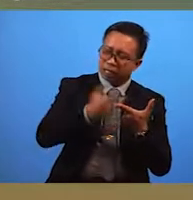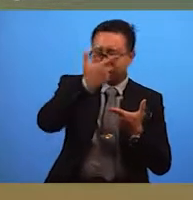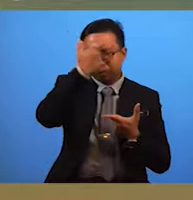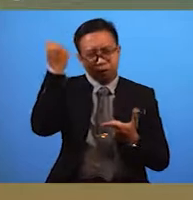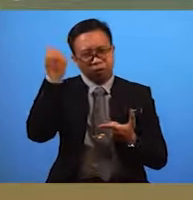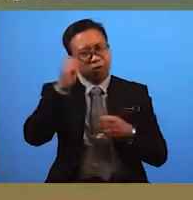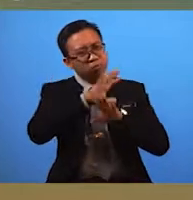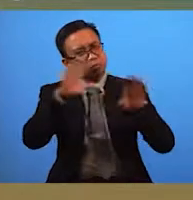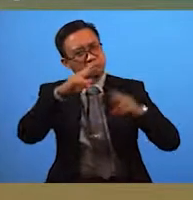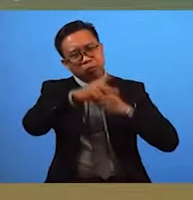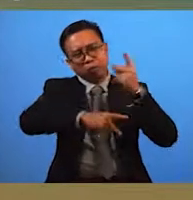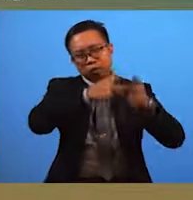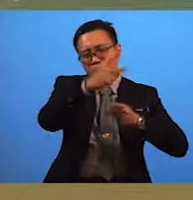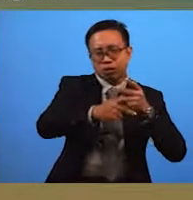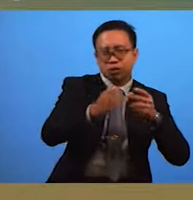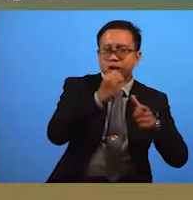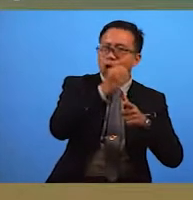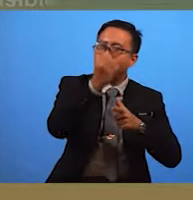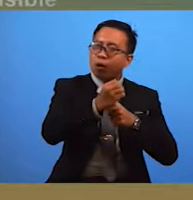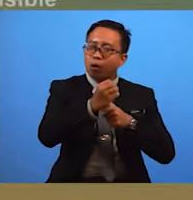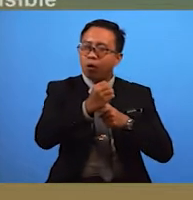is not a process or a procedure.